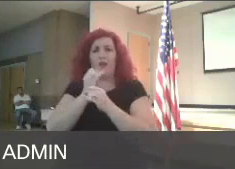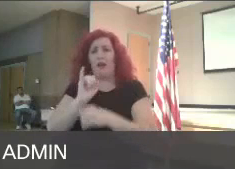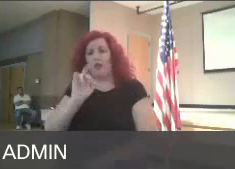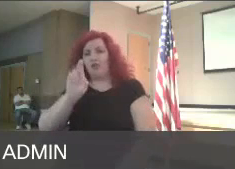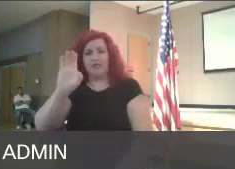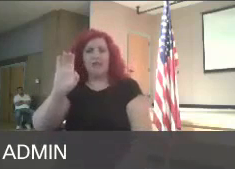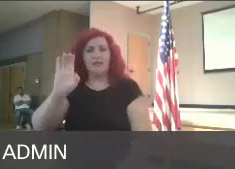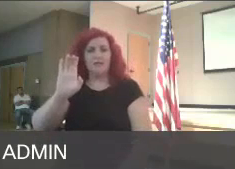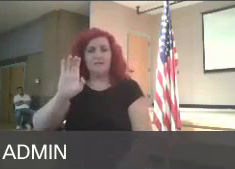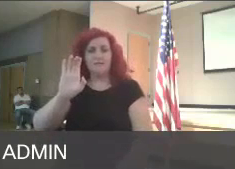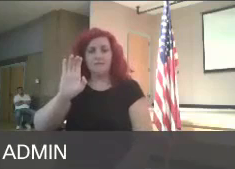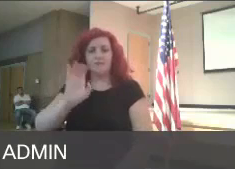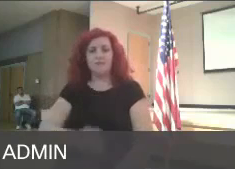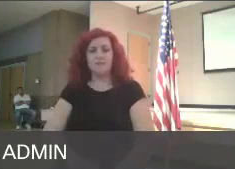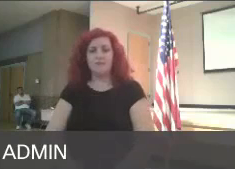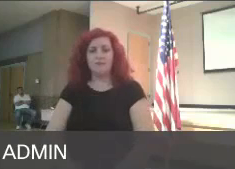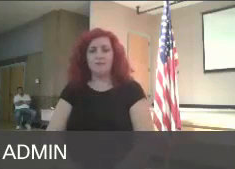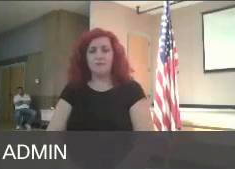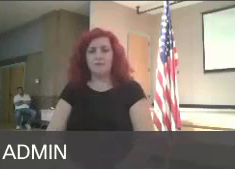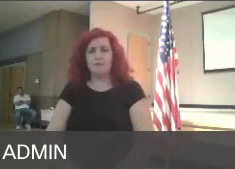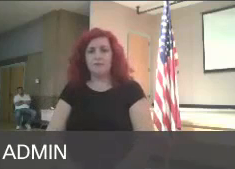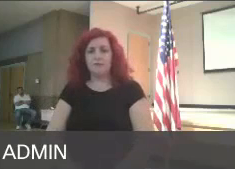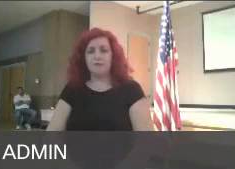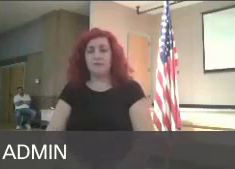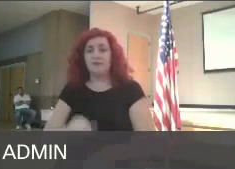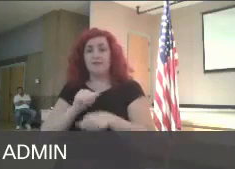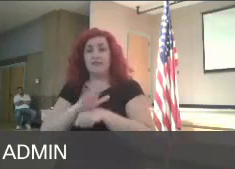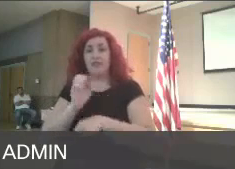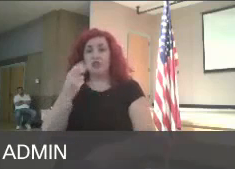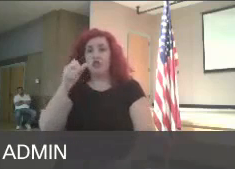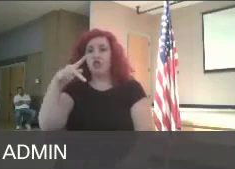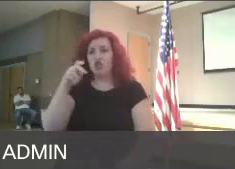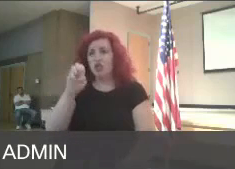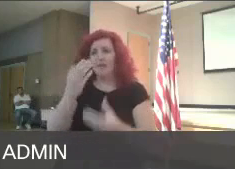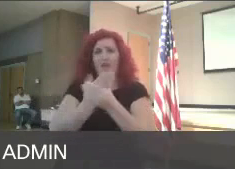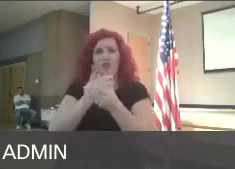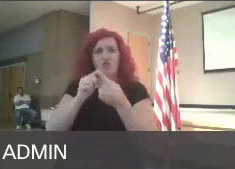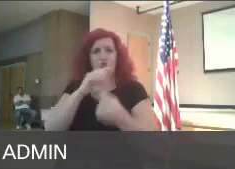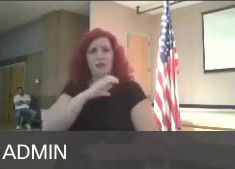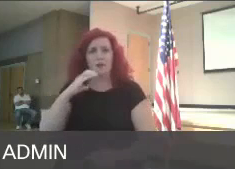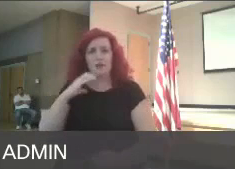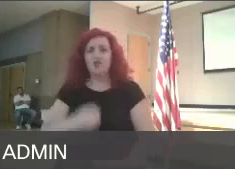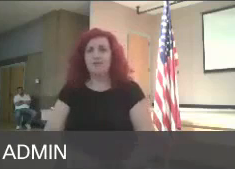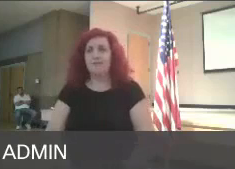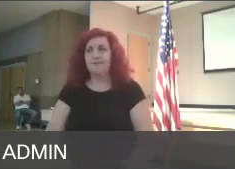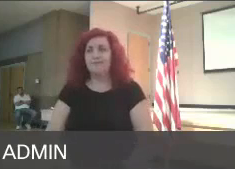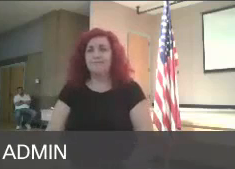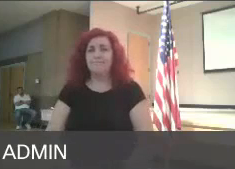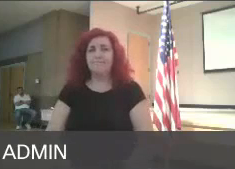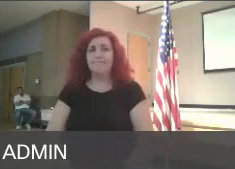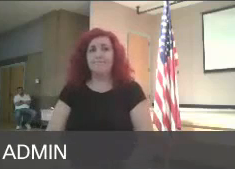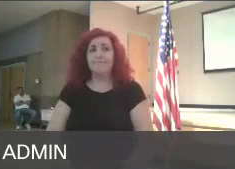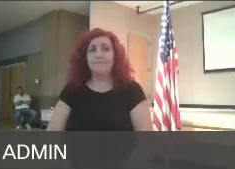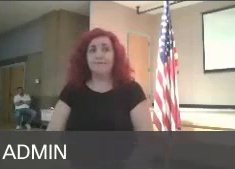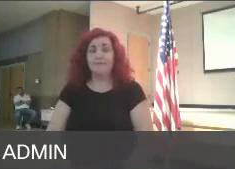Commission, sending shapefiles to the commission. The districter does